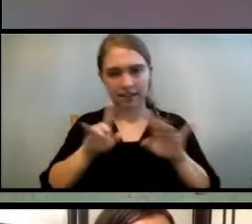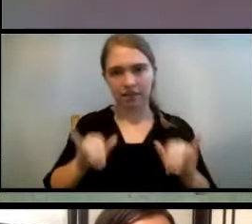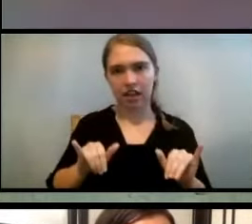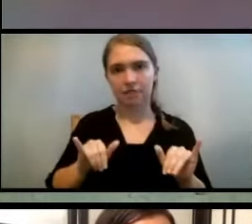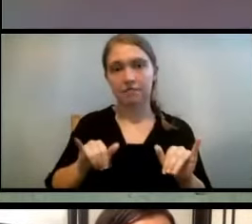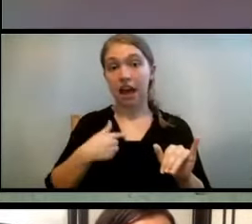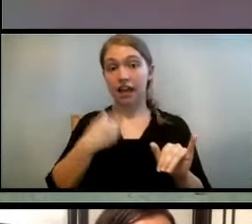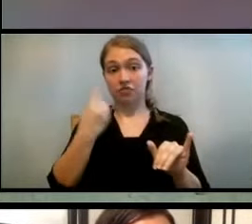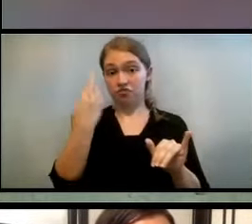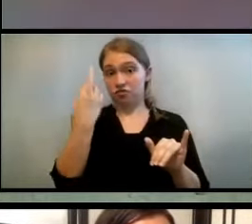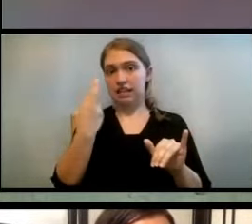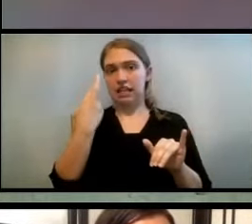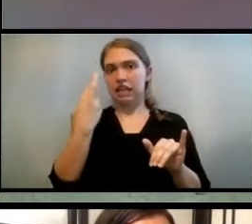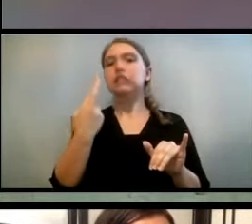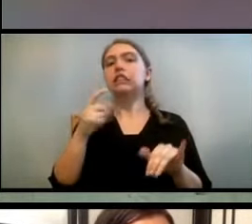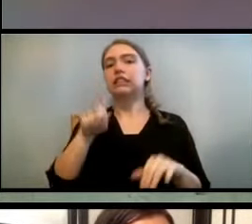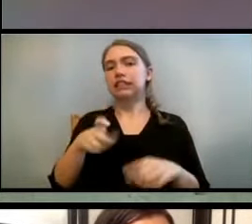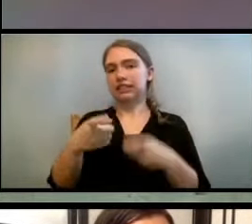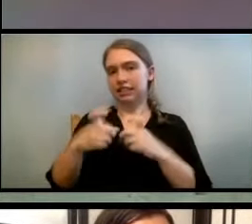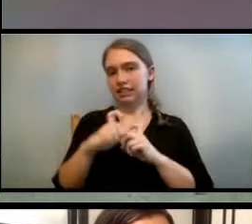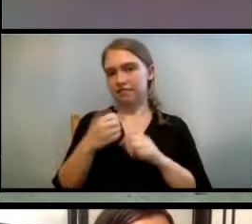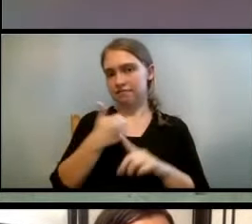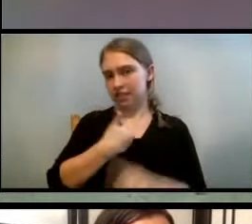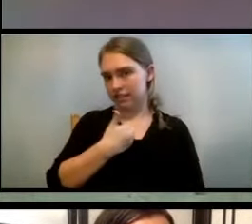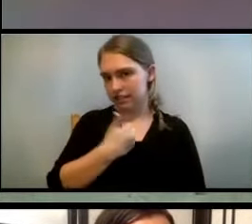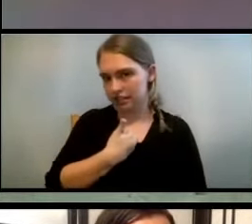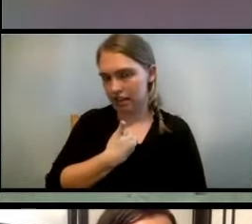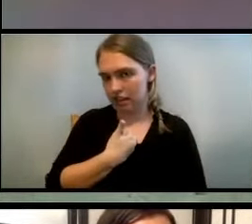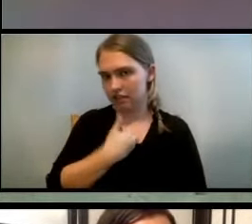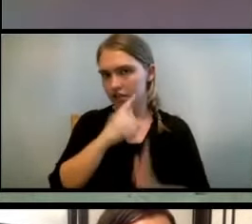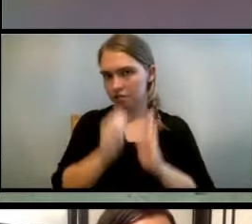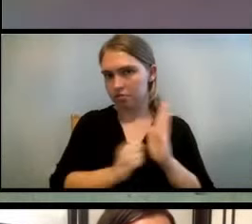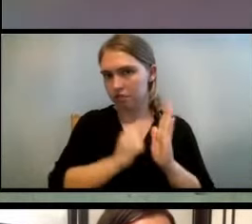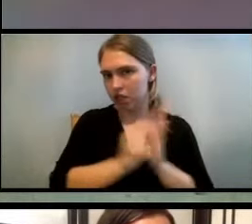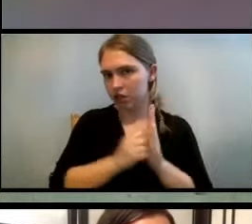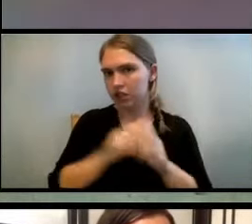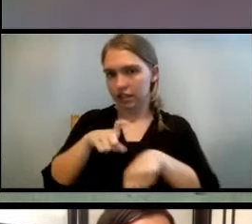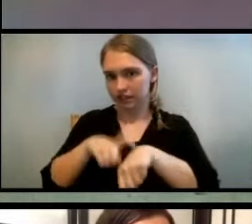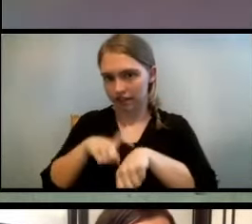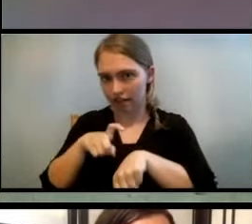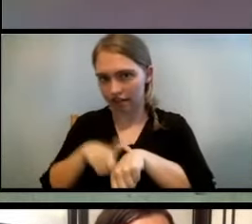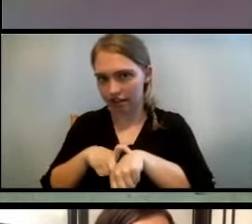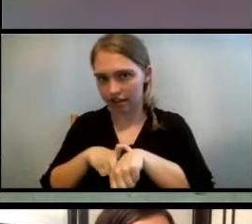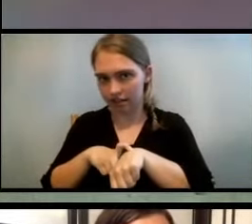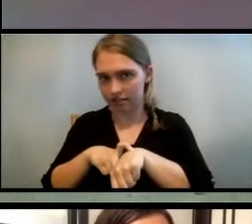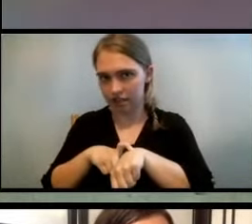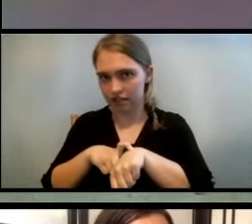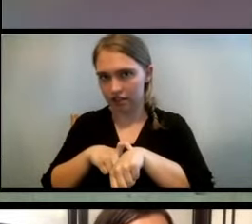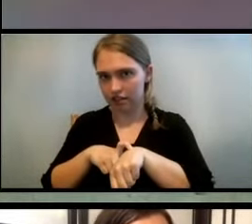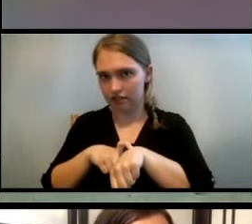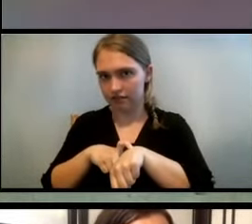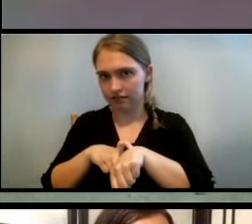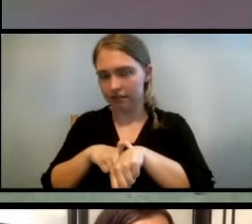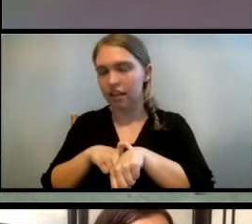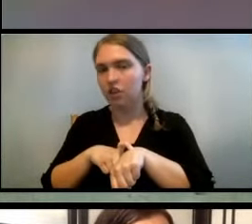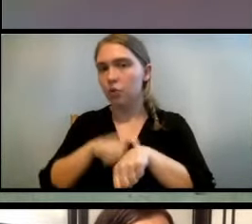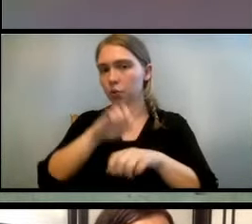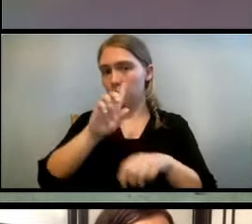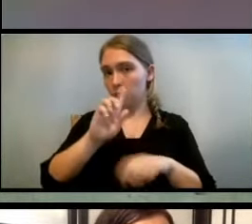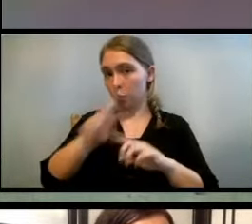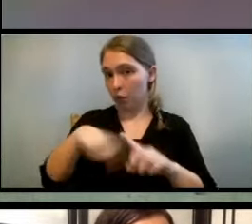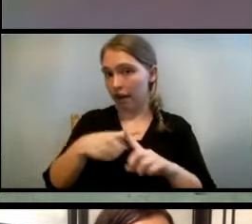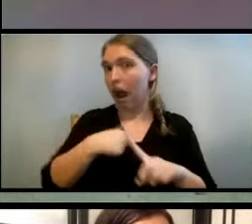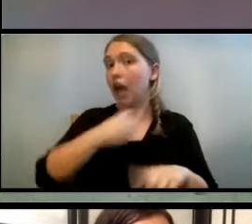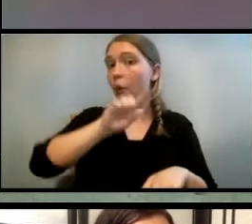myself periods of time when I primarily write and periods when I primarily edit, which is one of the reasons why I ended